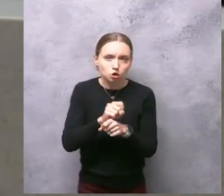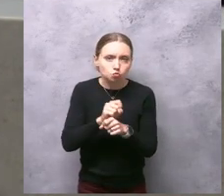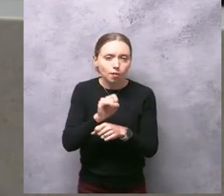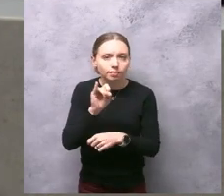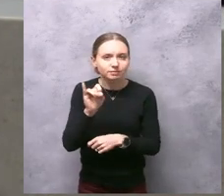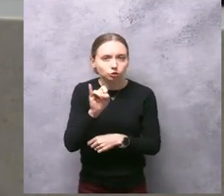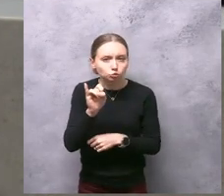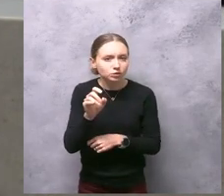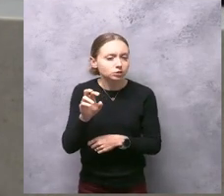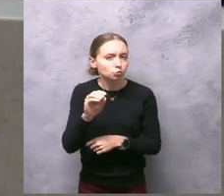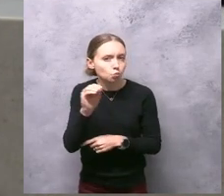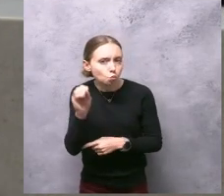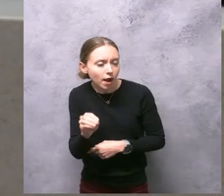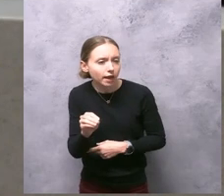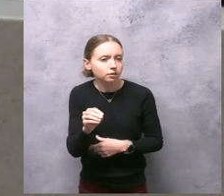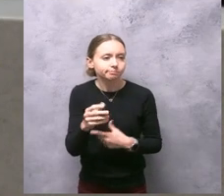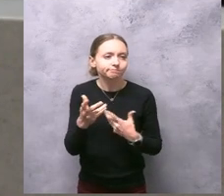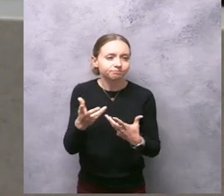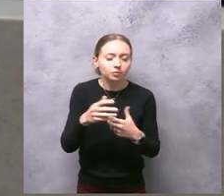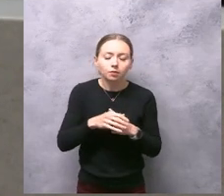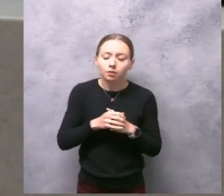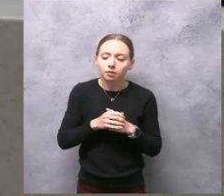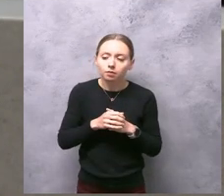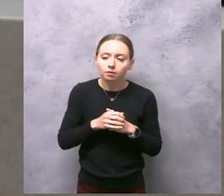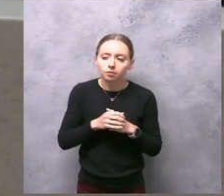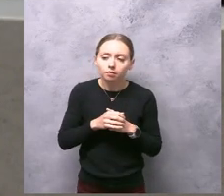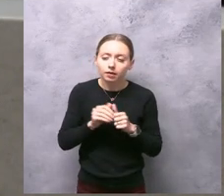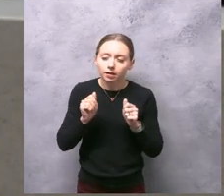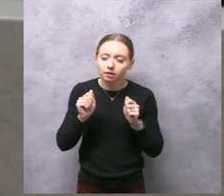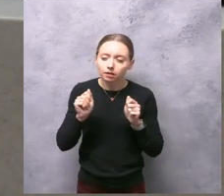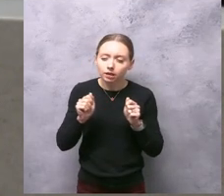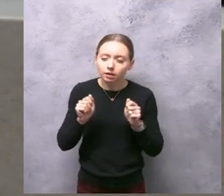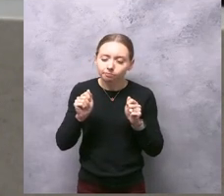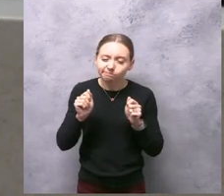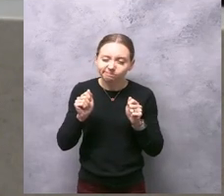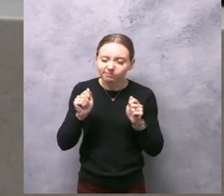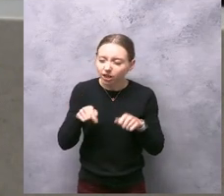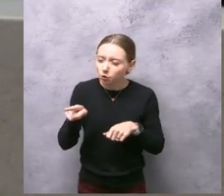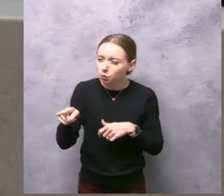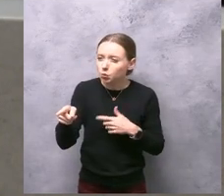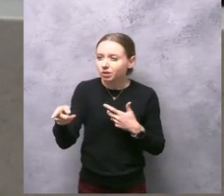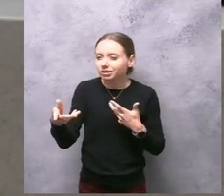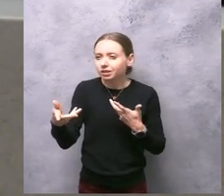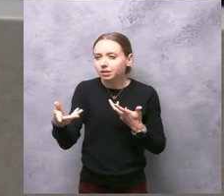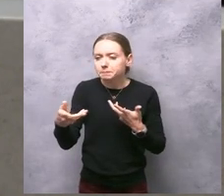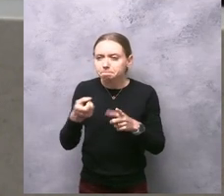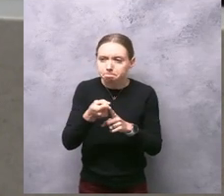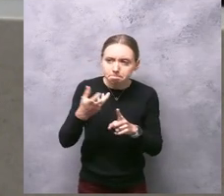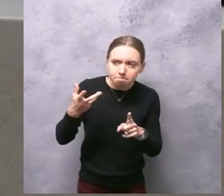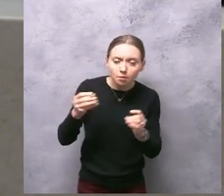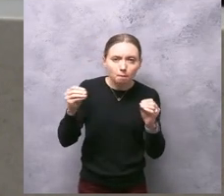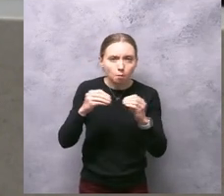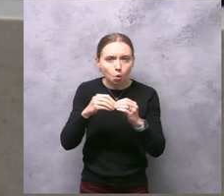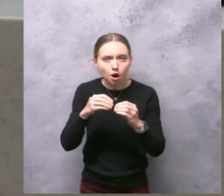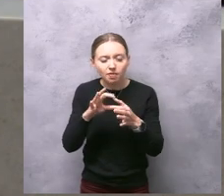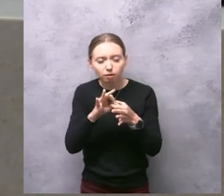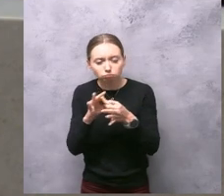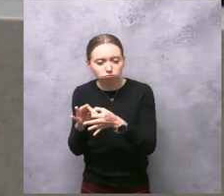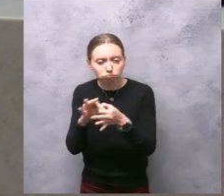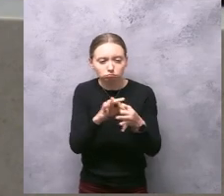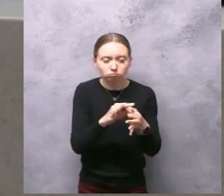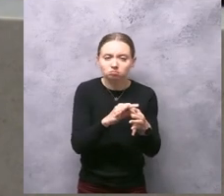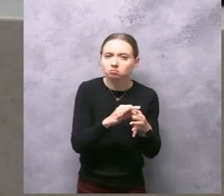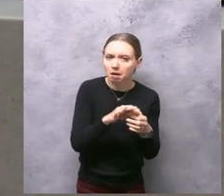the associated with that. Can you give us a little bit of insight into the correlation between having a healthy